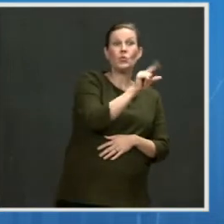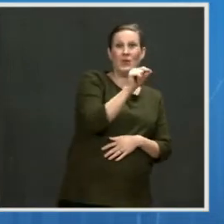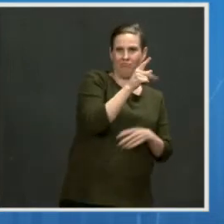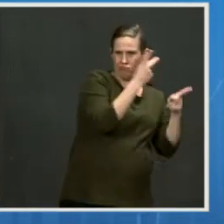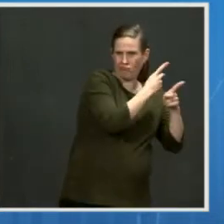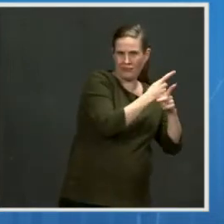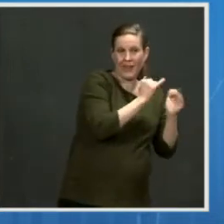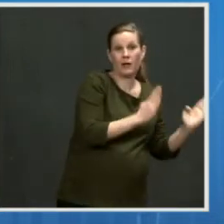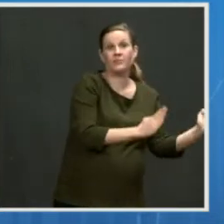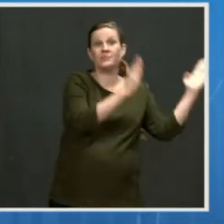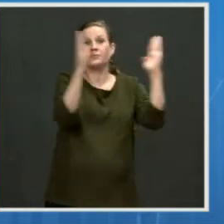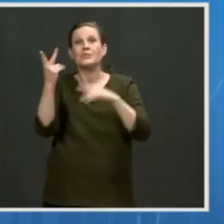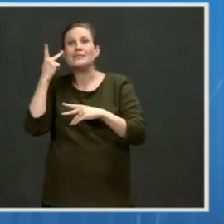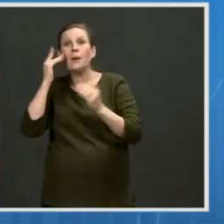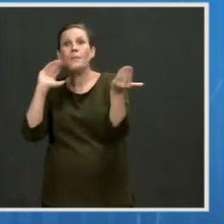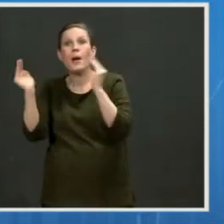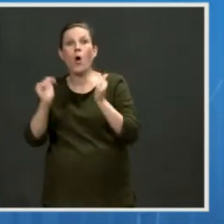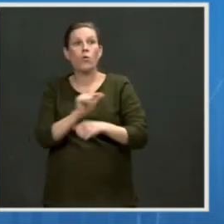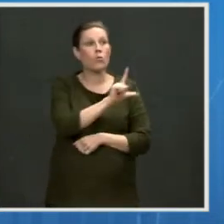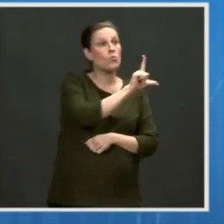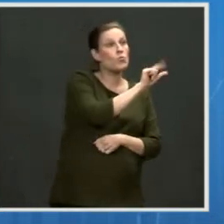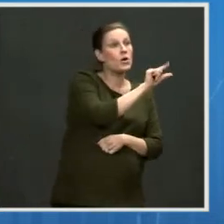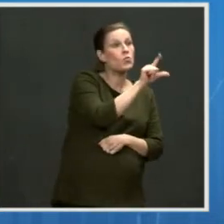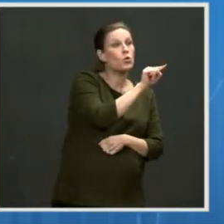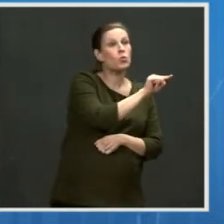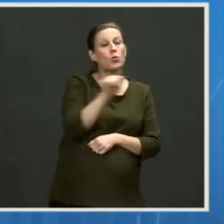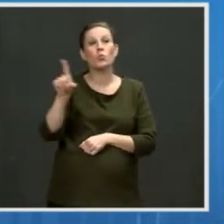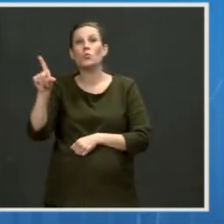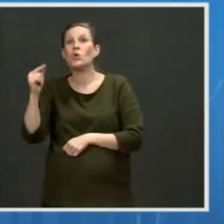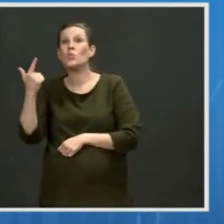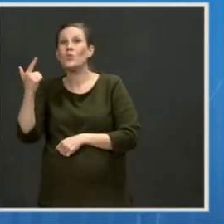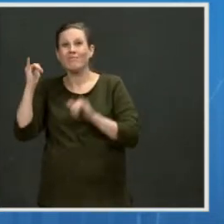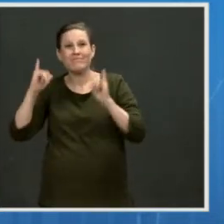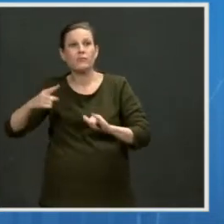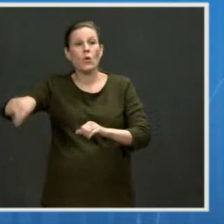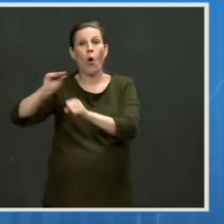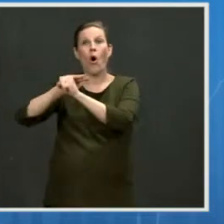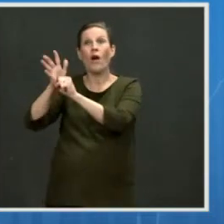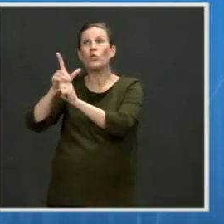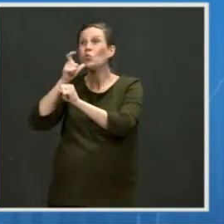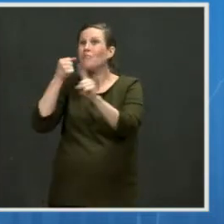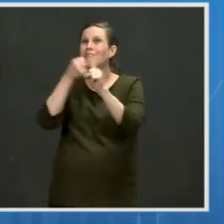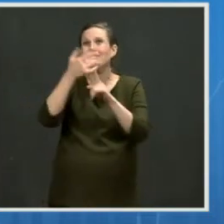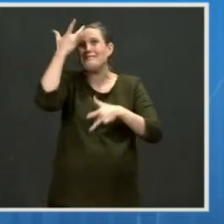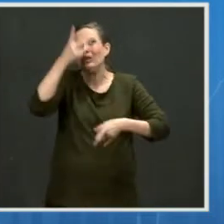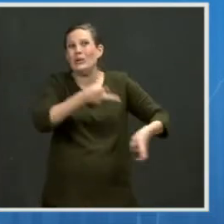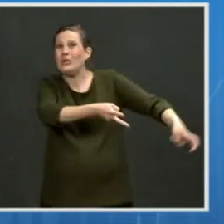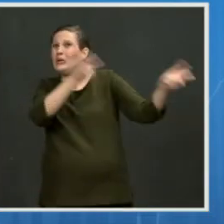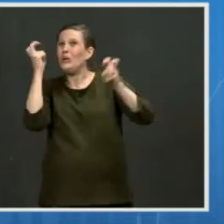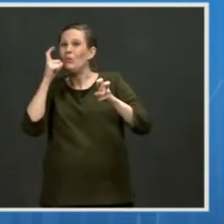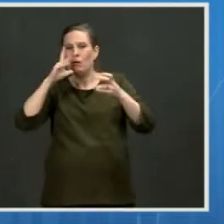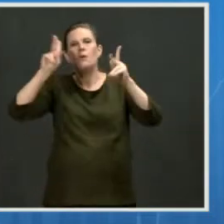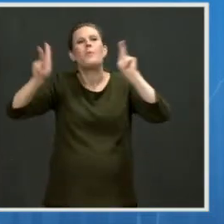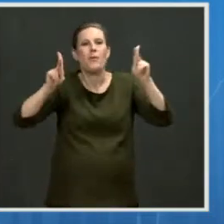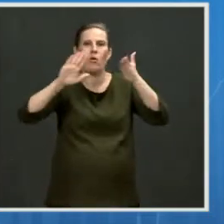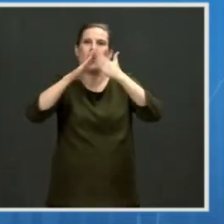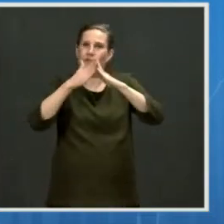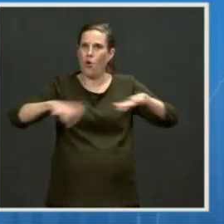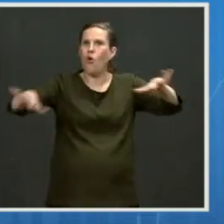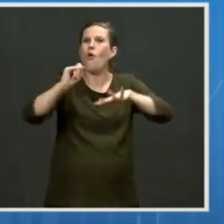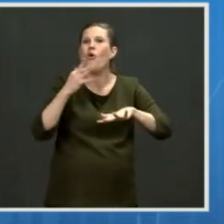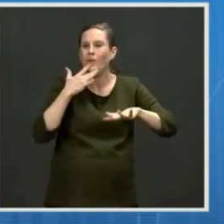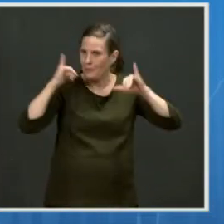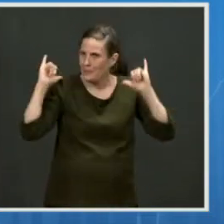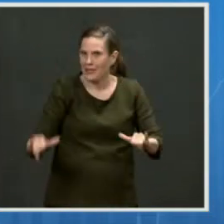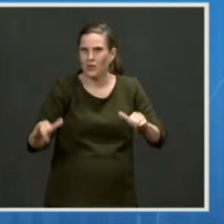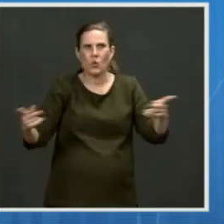color account for an outsized portion of these deaths. The data should serve again as a catalyst for each